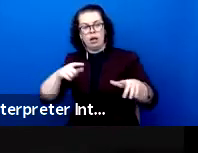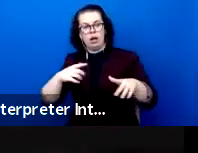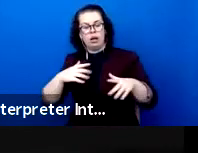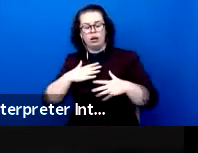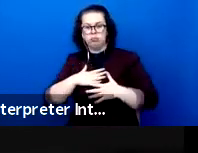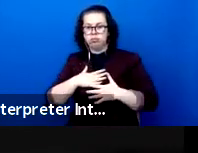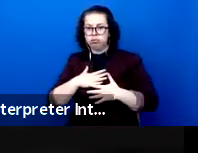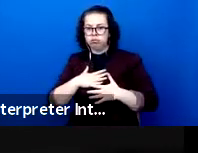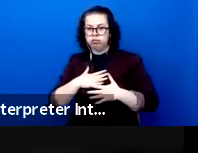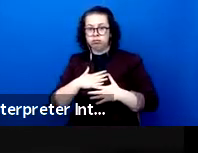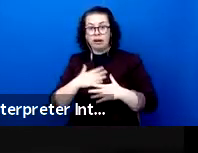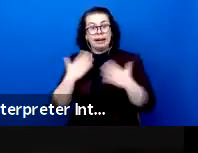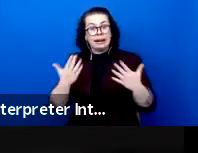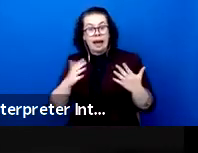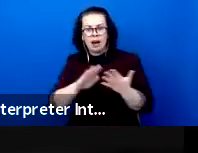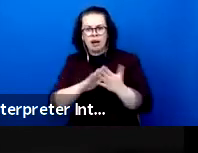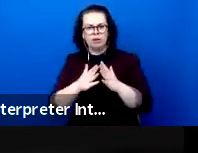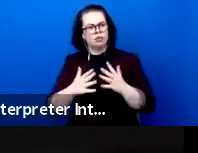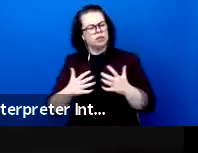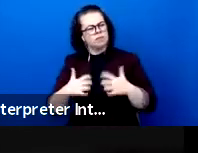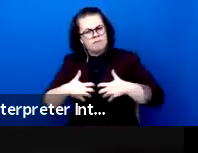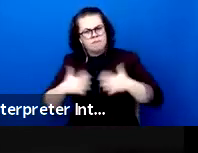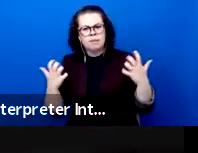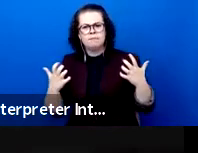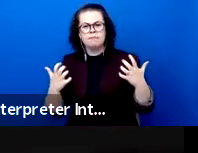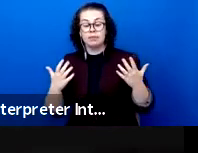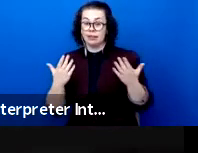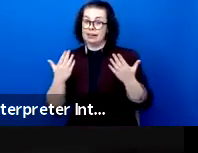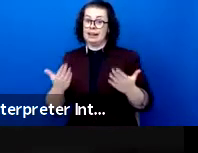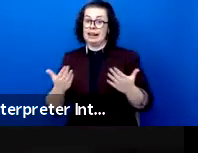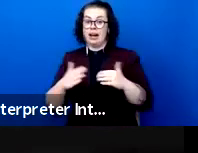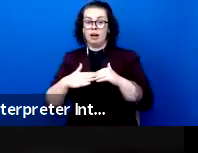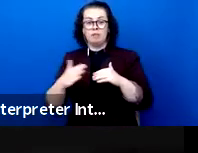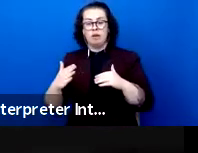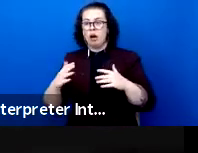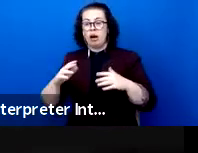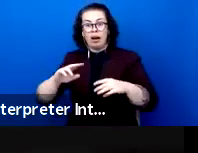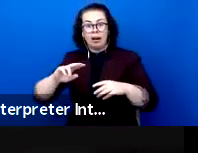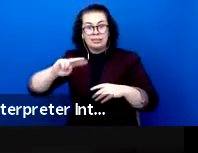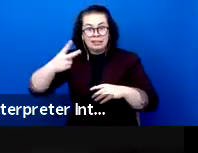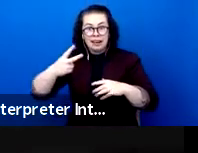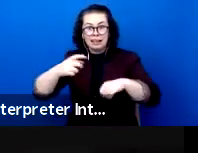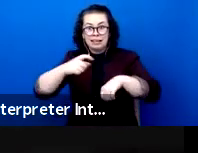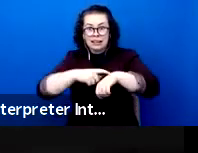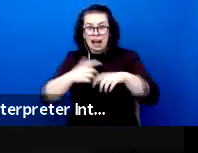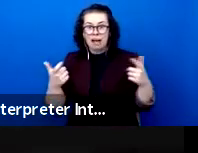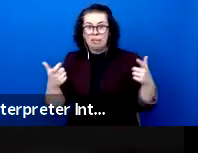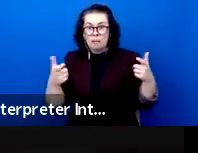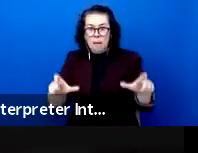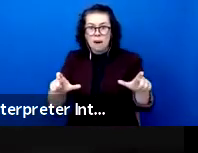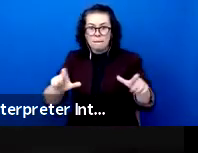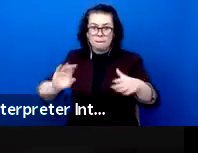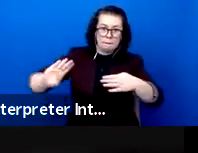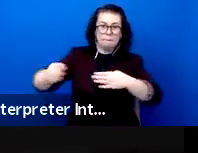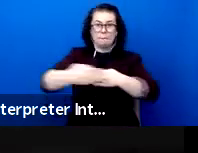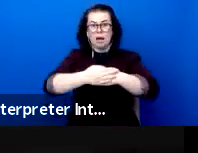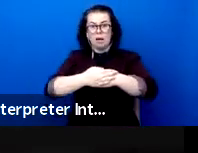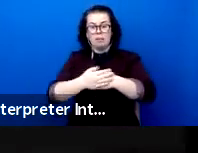asthenia, resignation, with this second lockdown. No more performances,